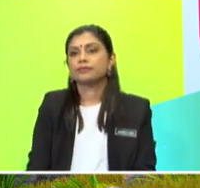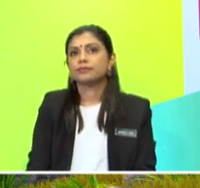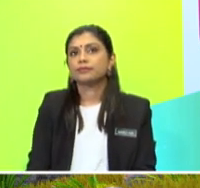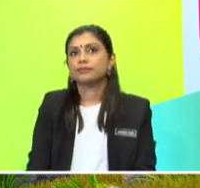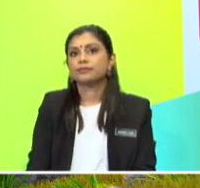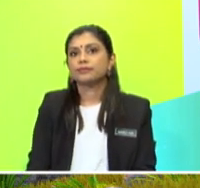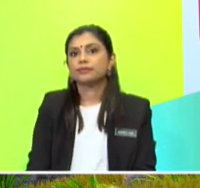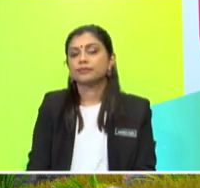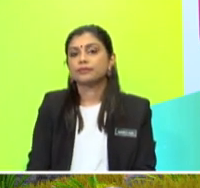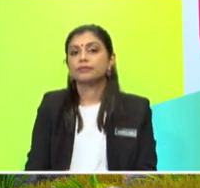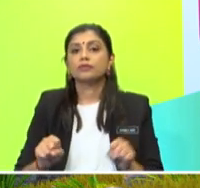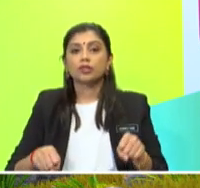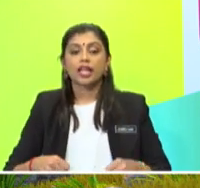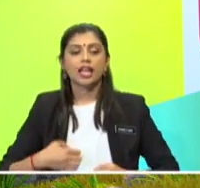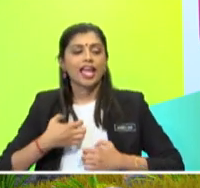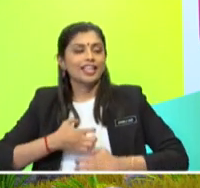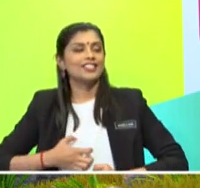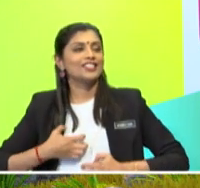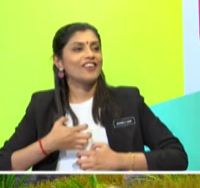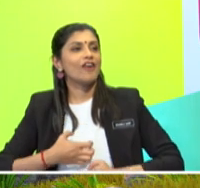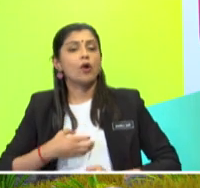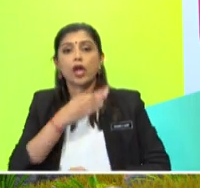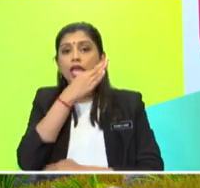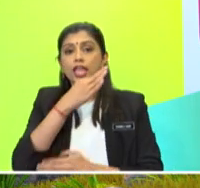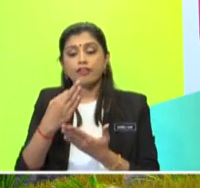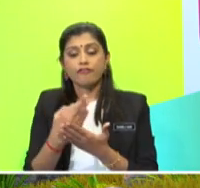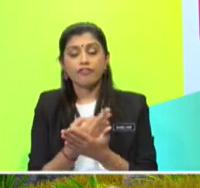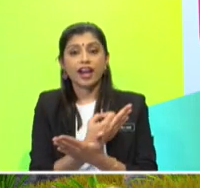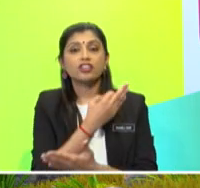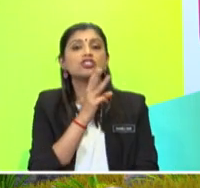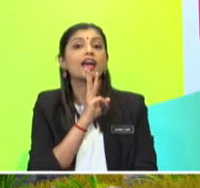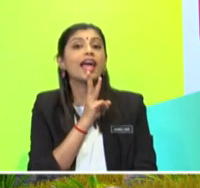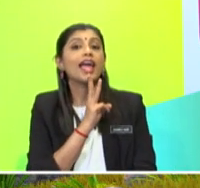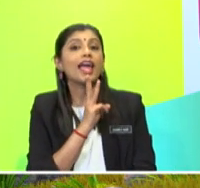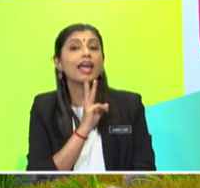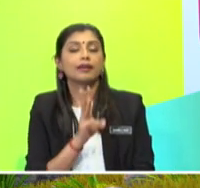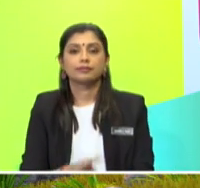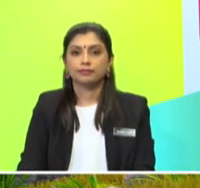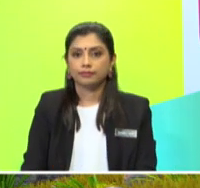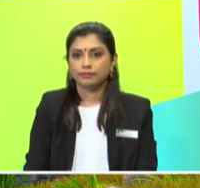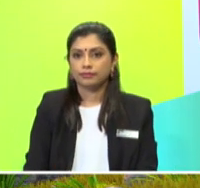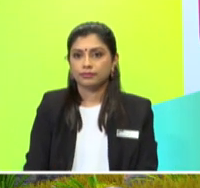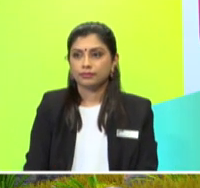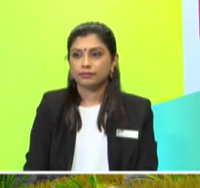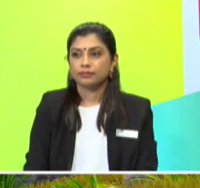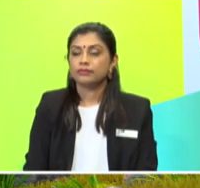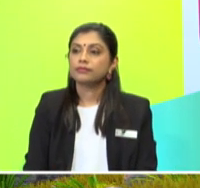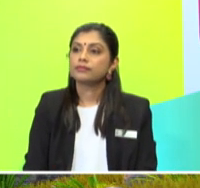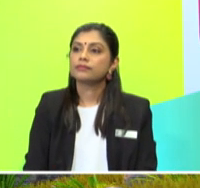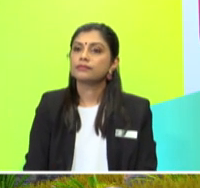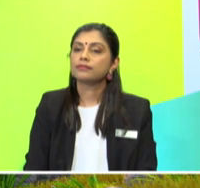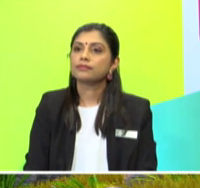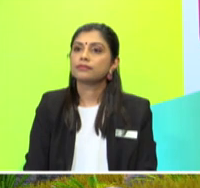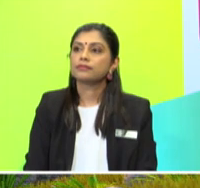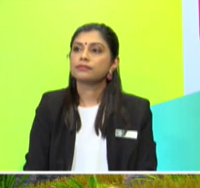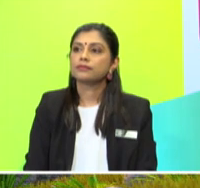can enjoy the fresh air. Can enjoy the fresh air. Very good. Okay, so now we shall